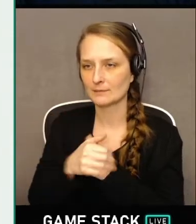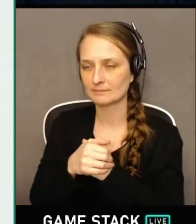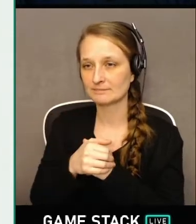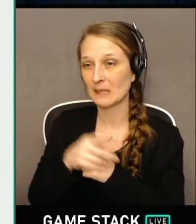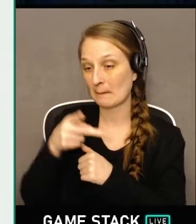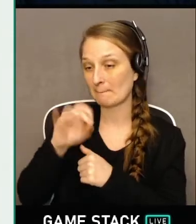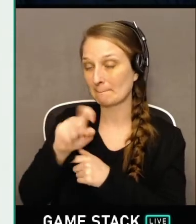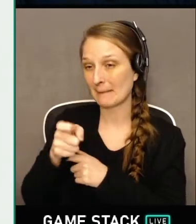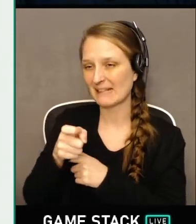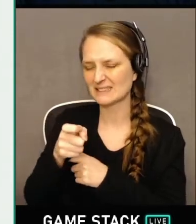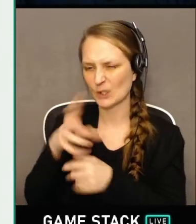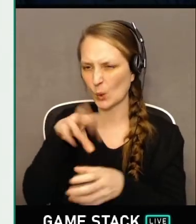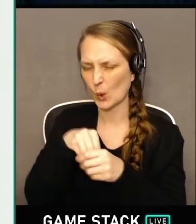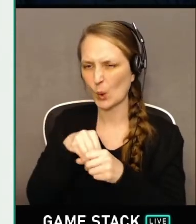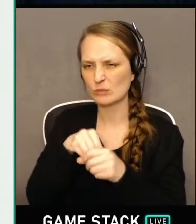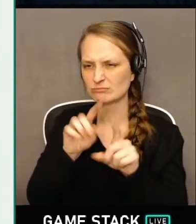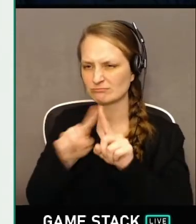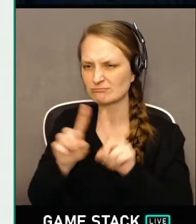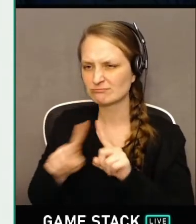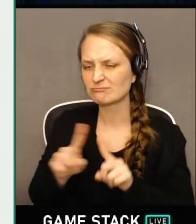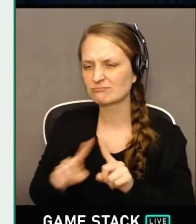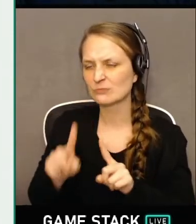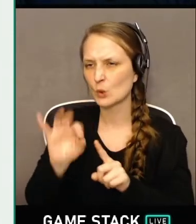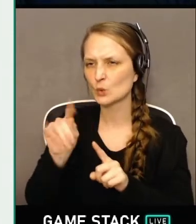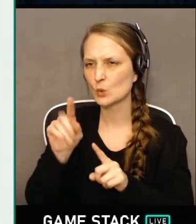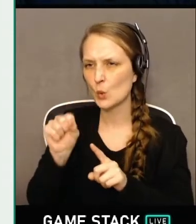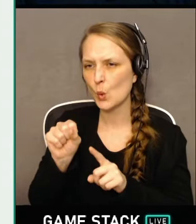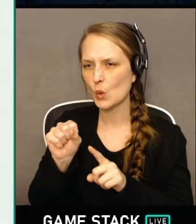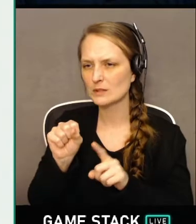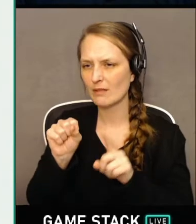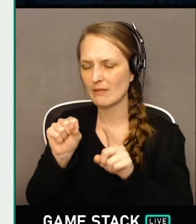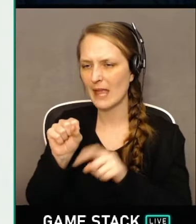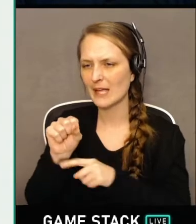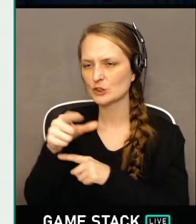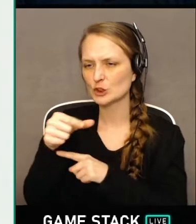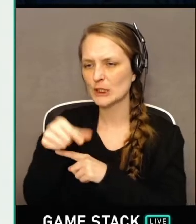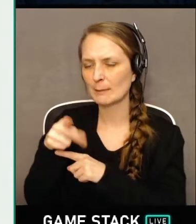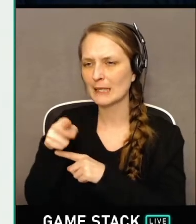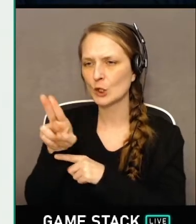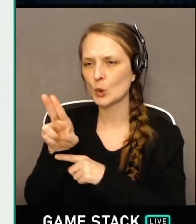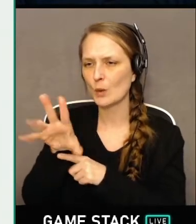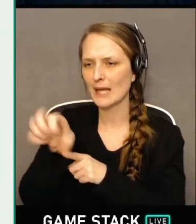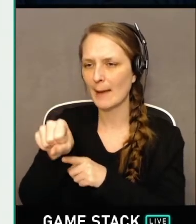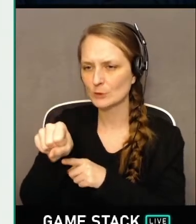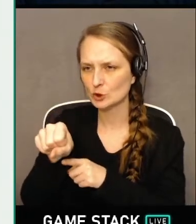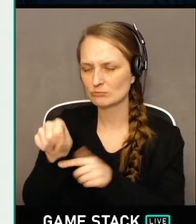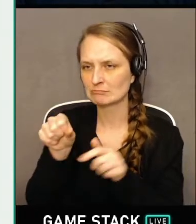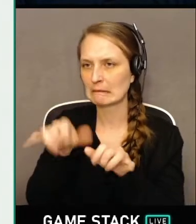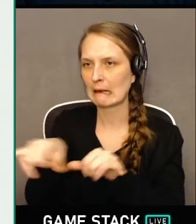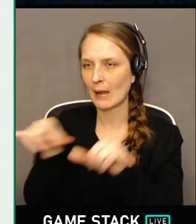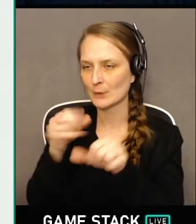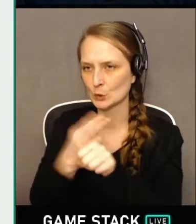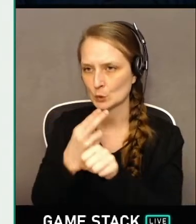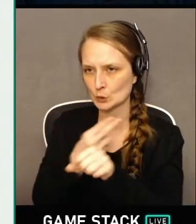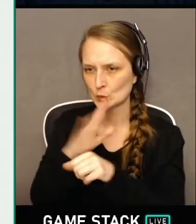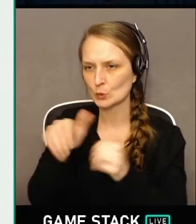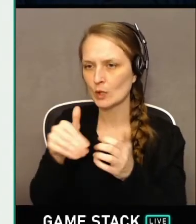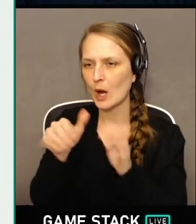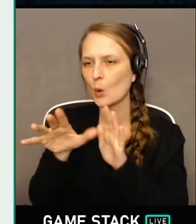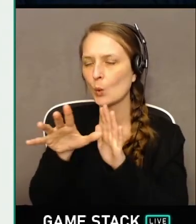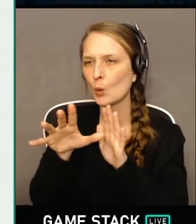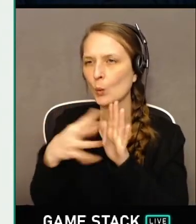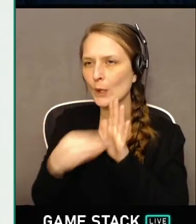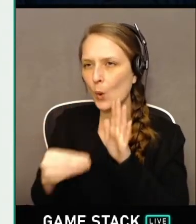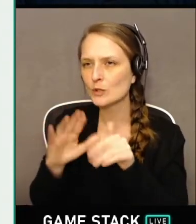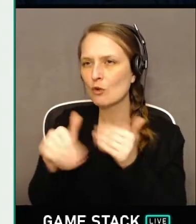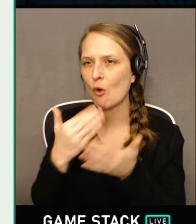series of tools, among which GPU capture is most commonly used. It records all the D2D12 API calls made by the